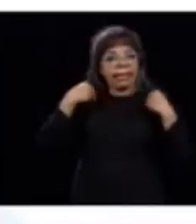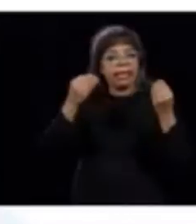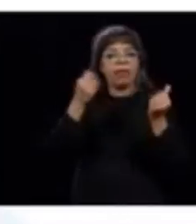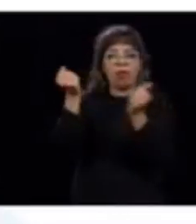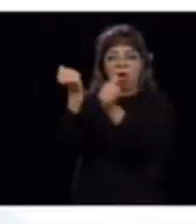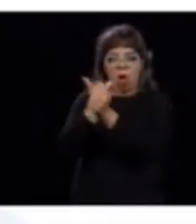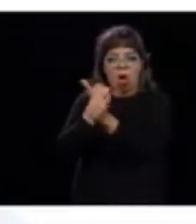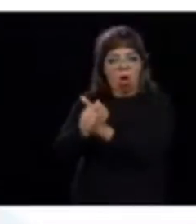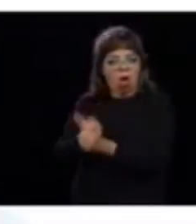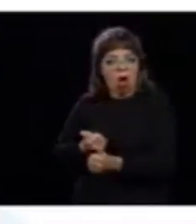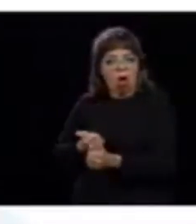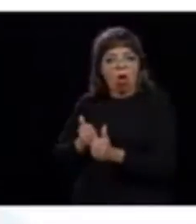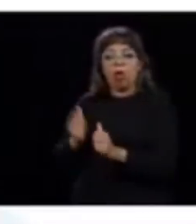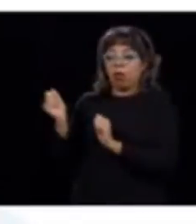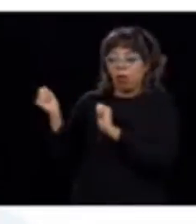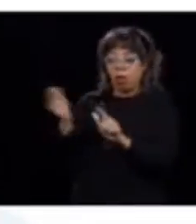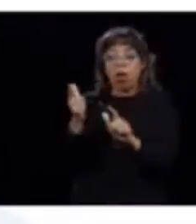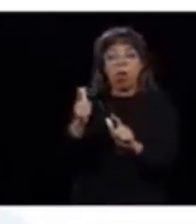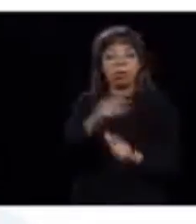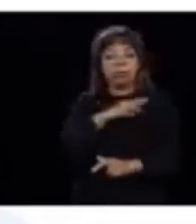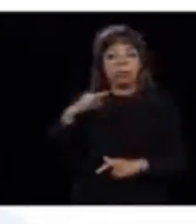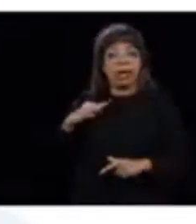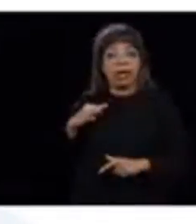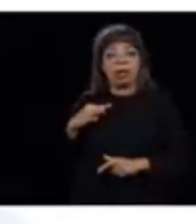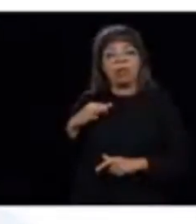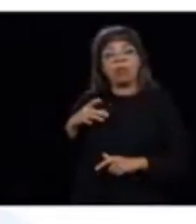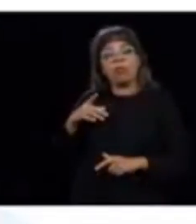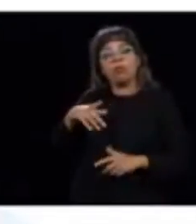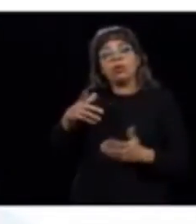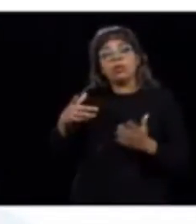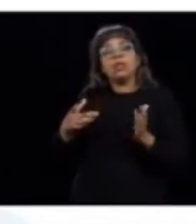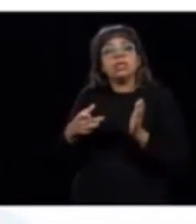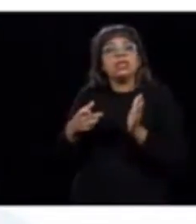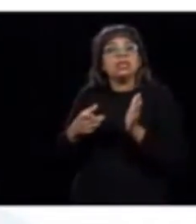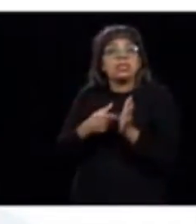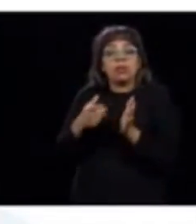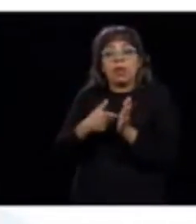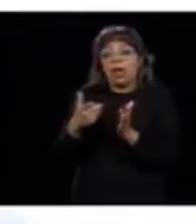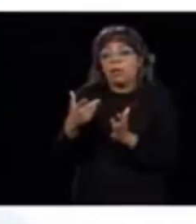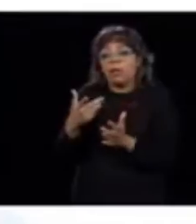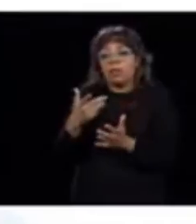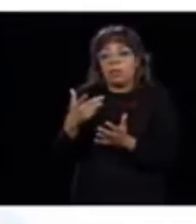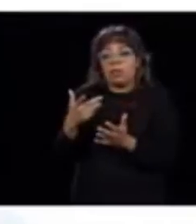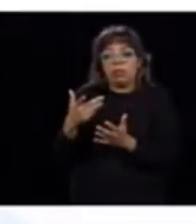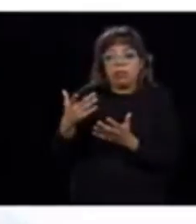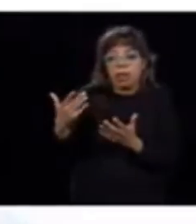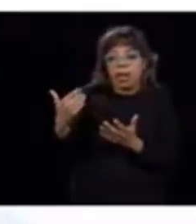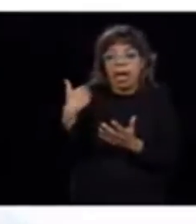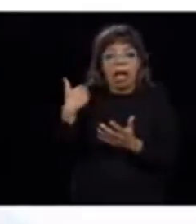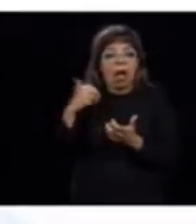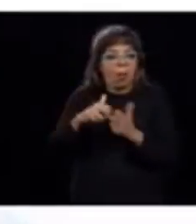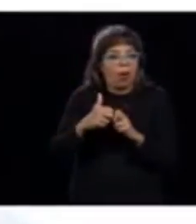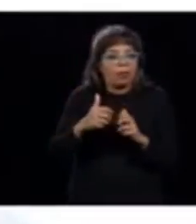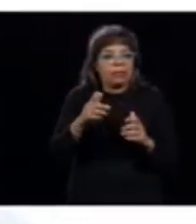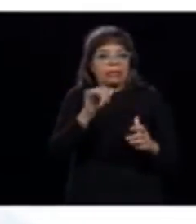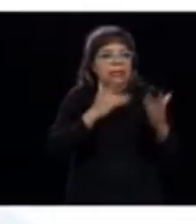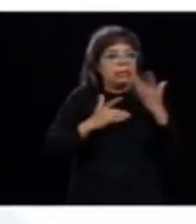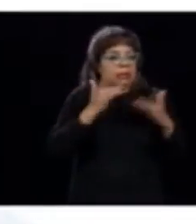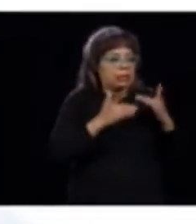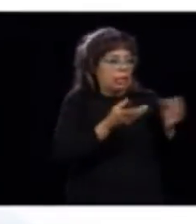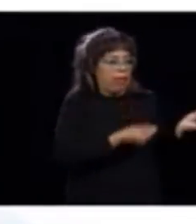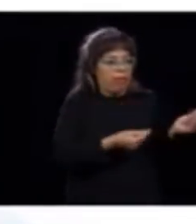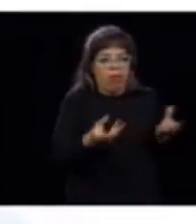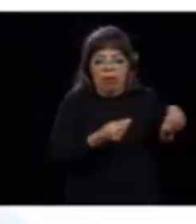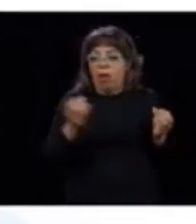were at the last of their protective equipment and we had to provide very quickly because there is a planning to do